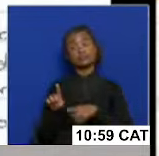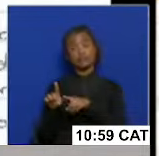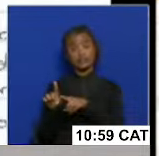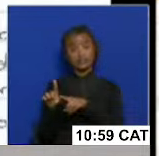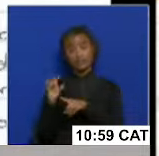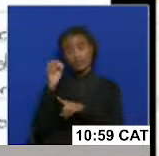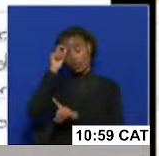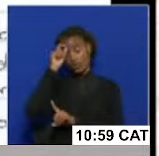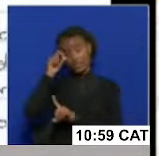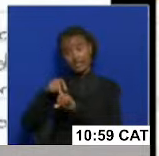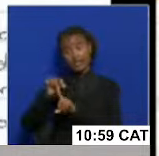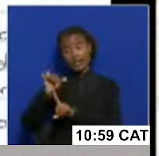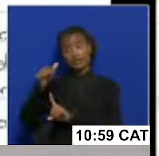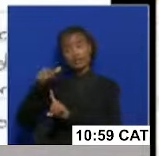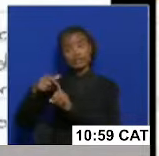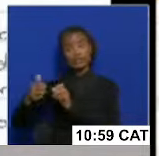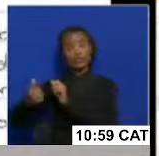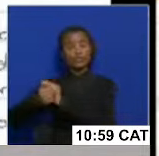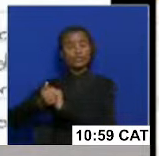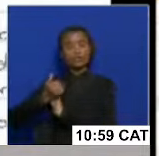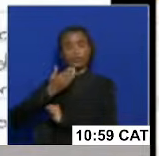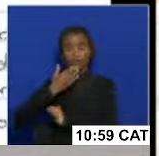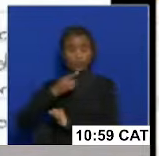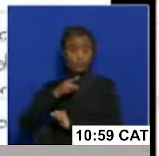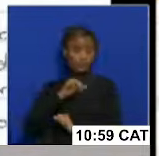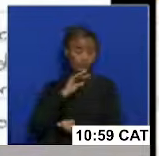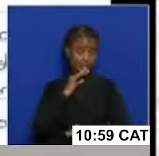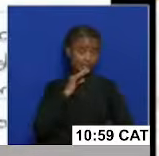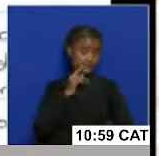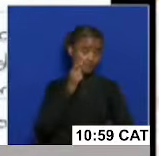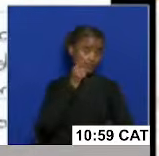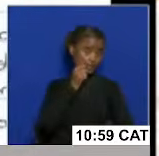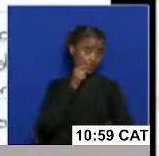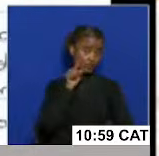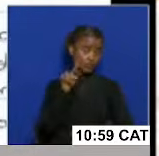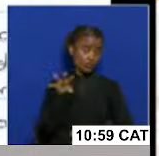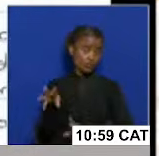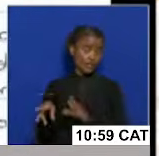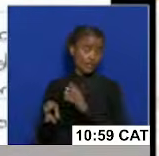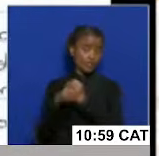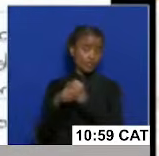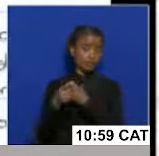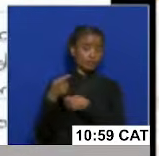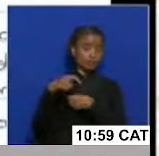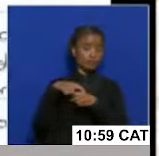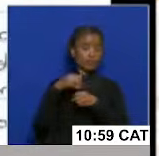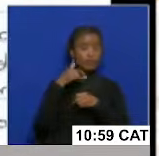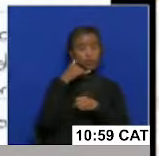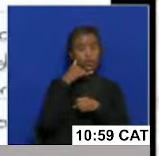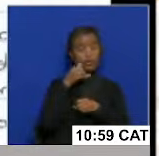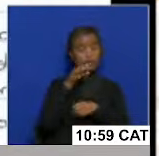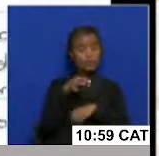the male that you had dialed in on the call. Is that correct? Yeah. Right. Yes.